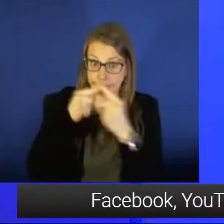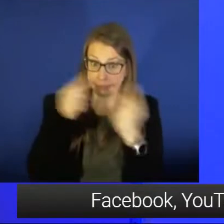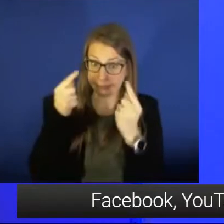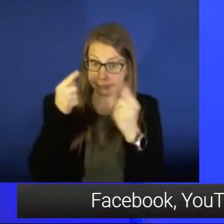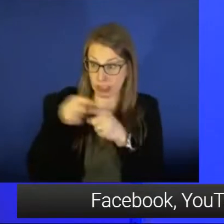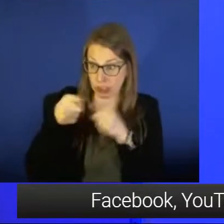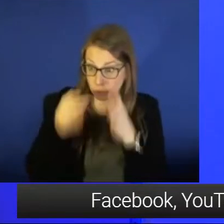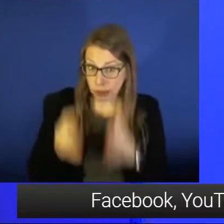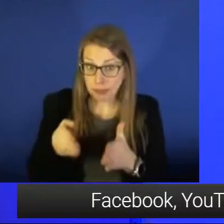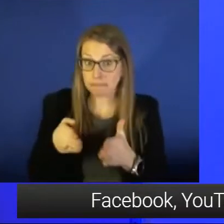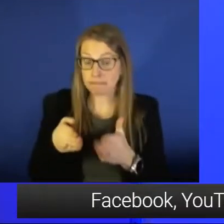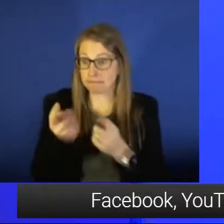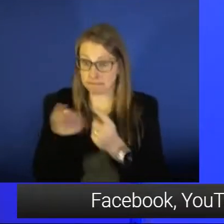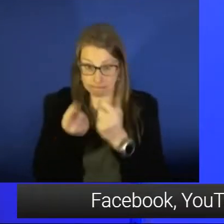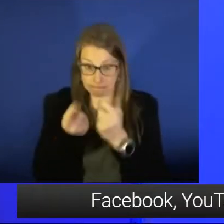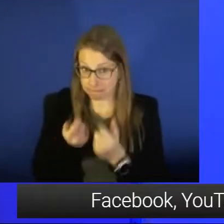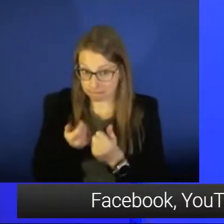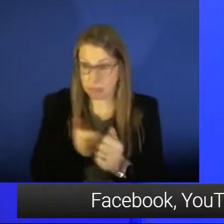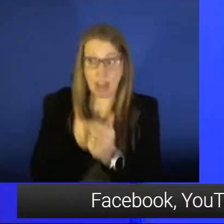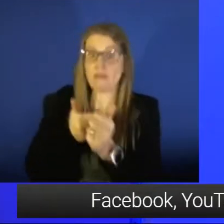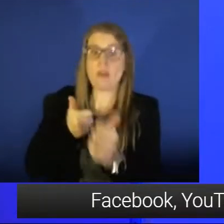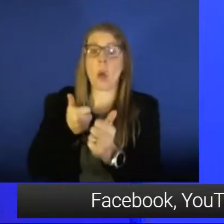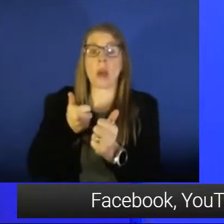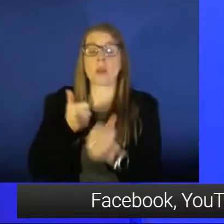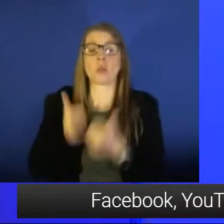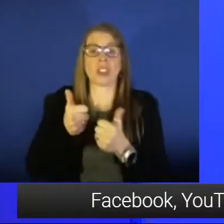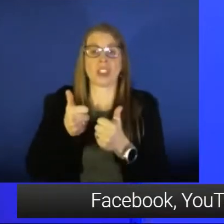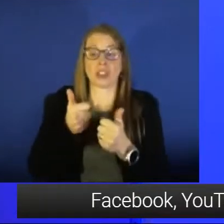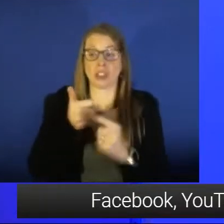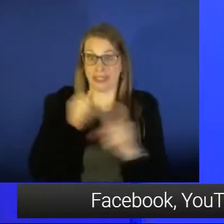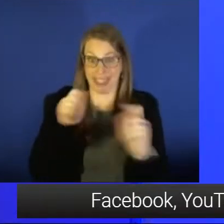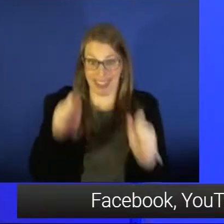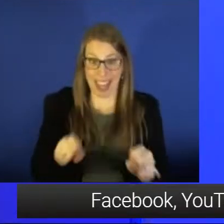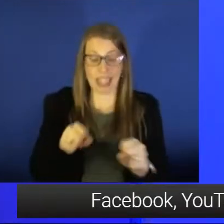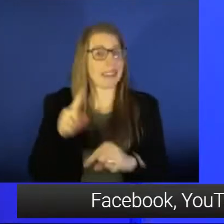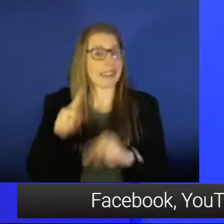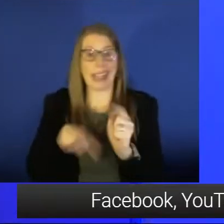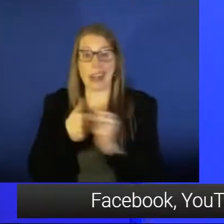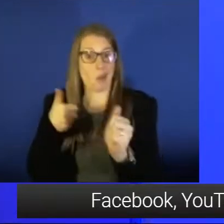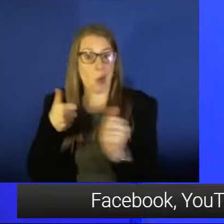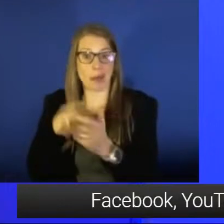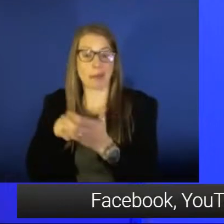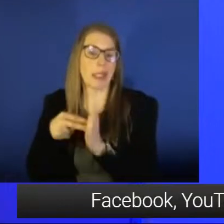what you can, and what you can't, you treat appropriately and be